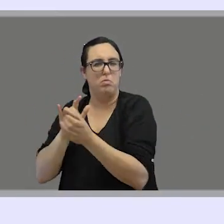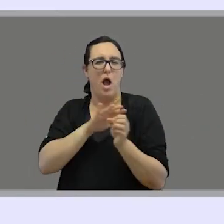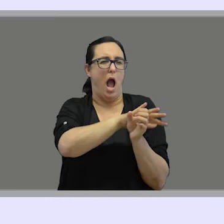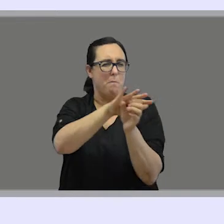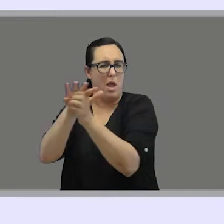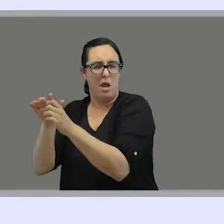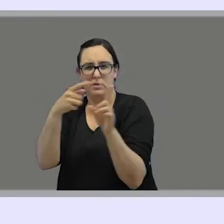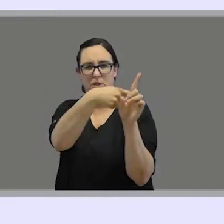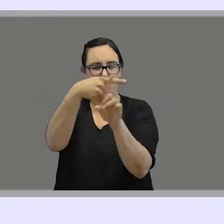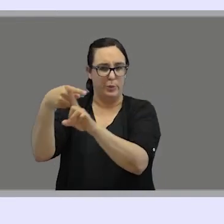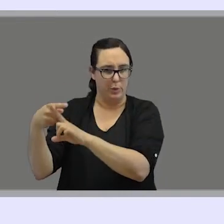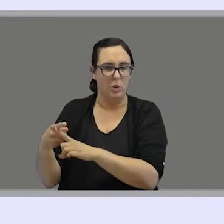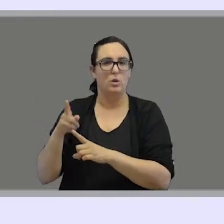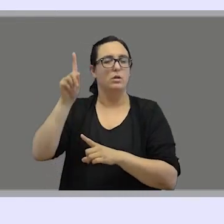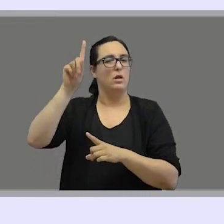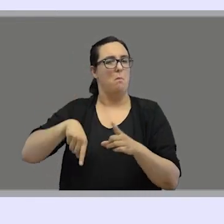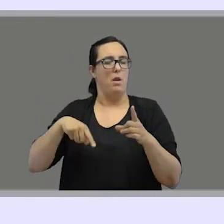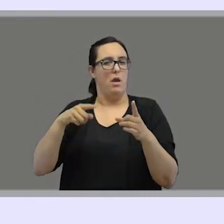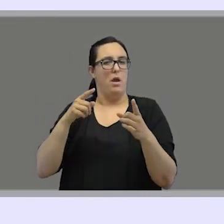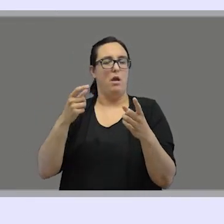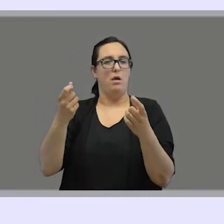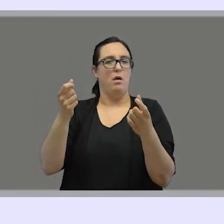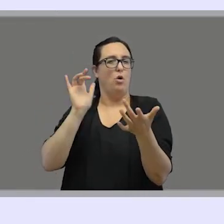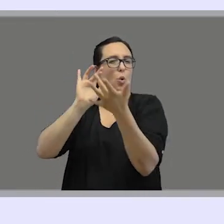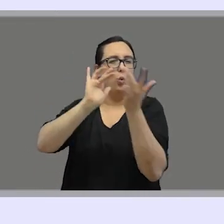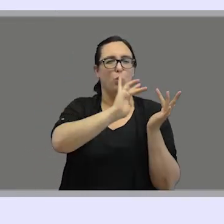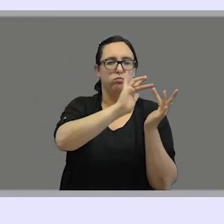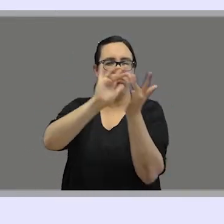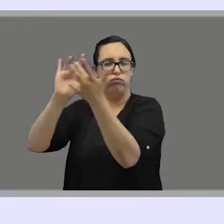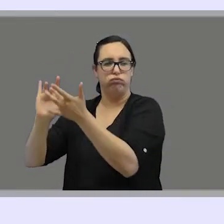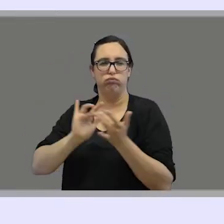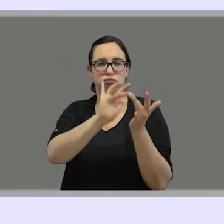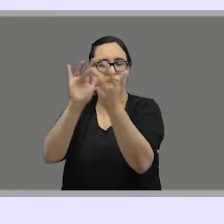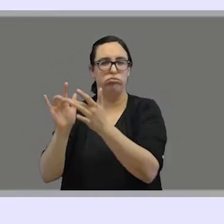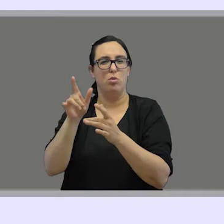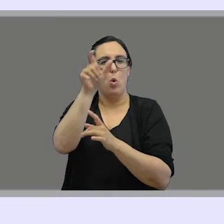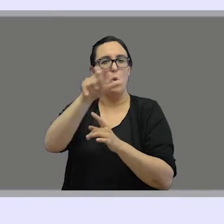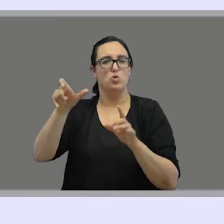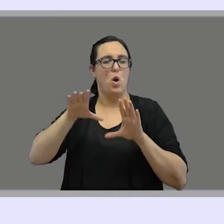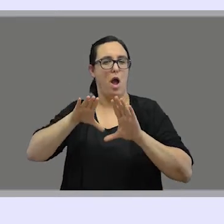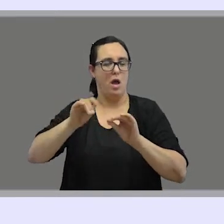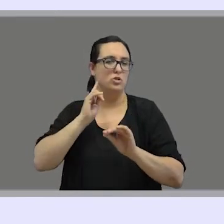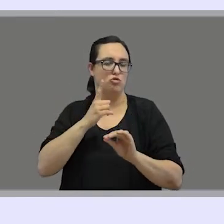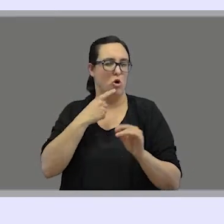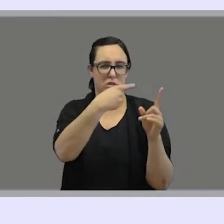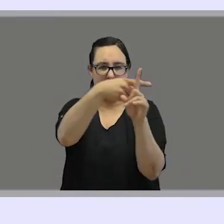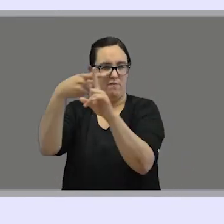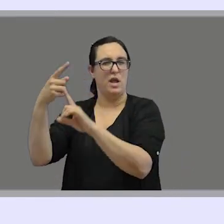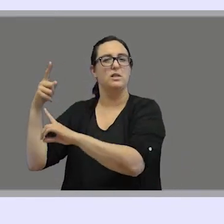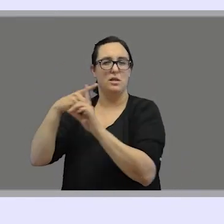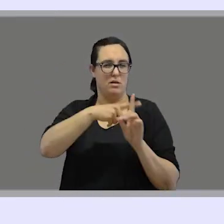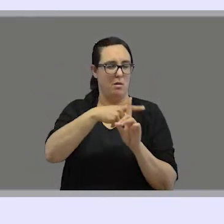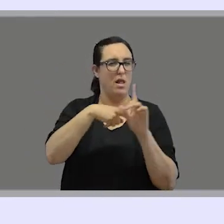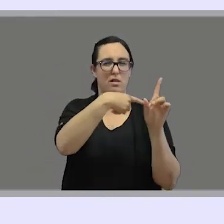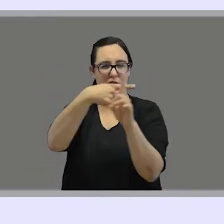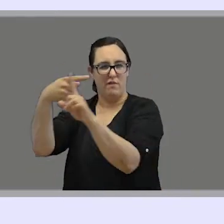settings, and that have had exposure to a wide breadth of sign language users, so that